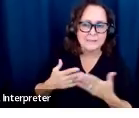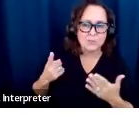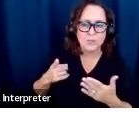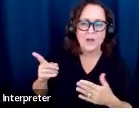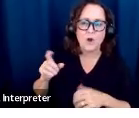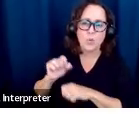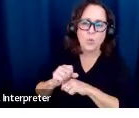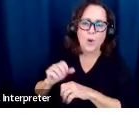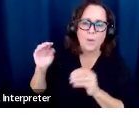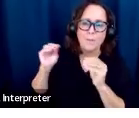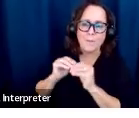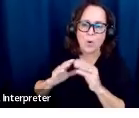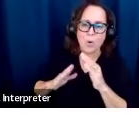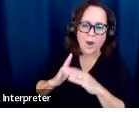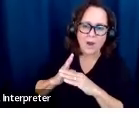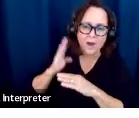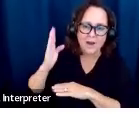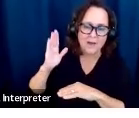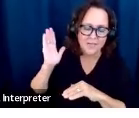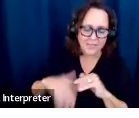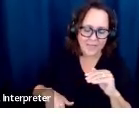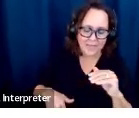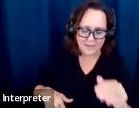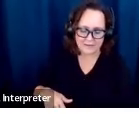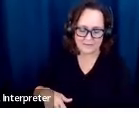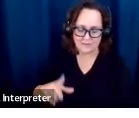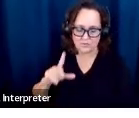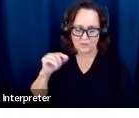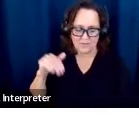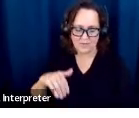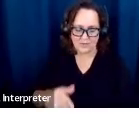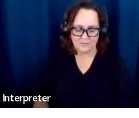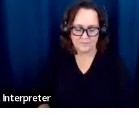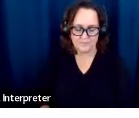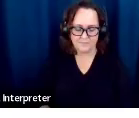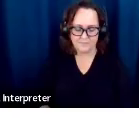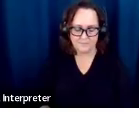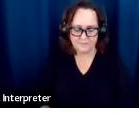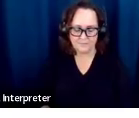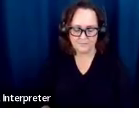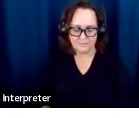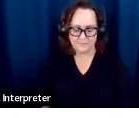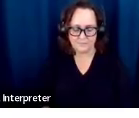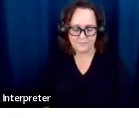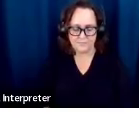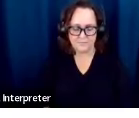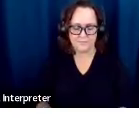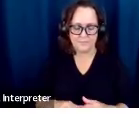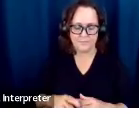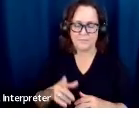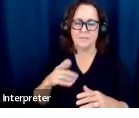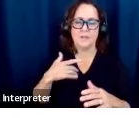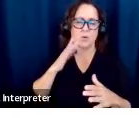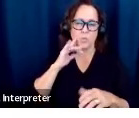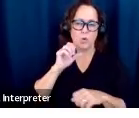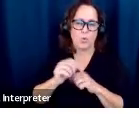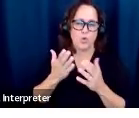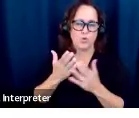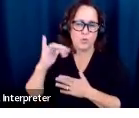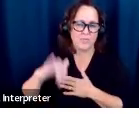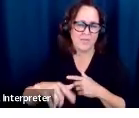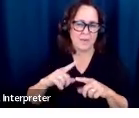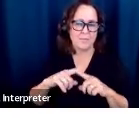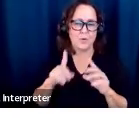work more than what you have budgeted for. So we'll be working through that, all the different steps. But it'd